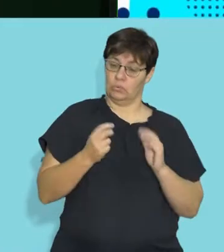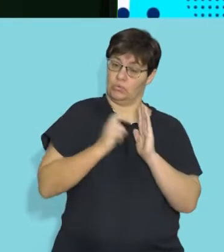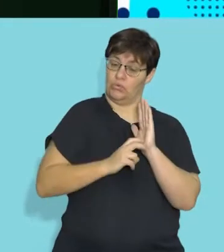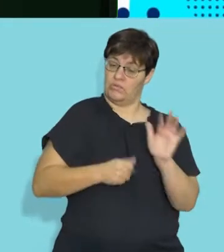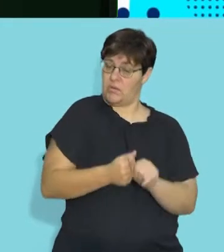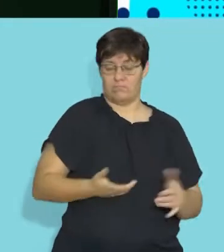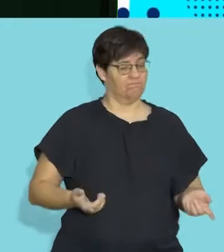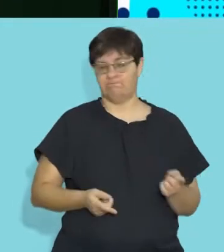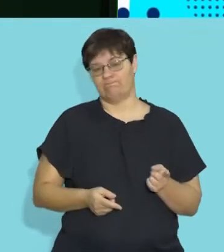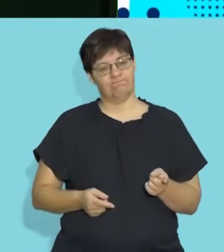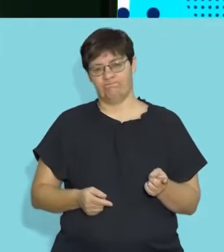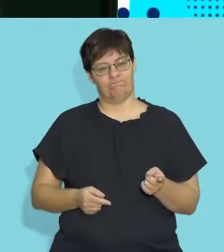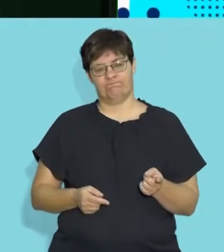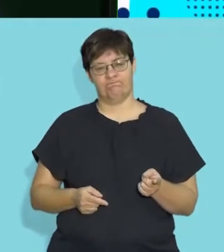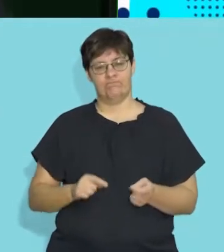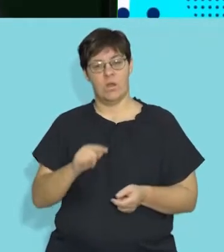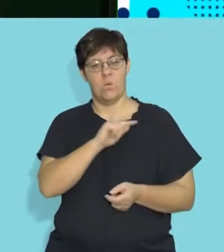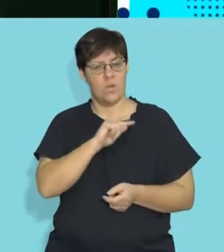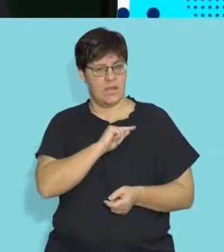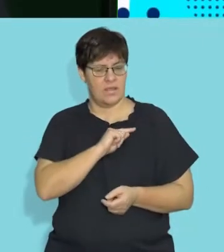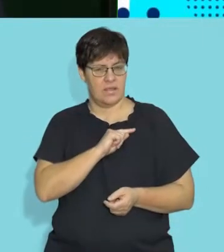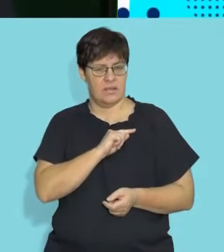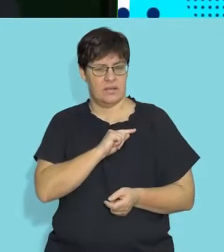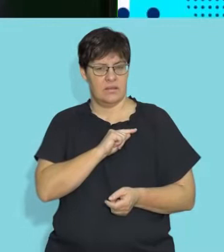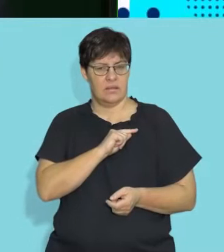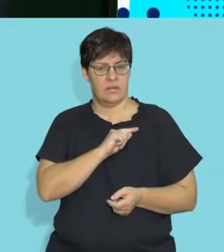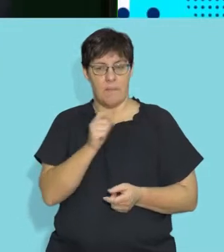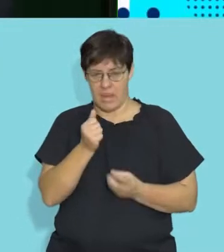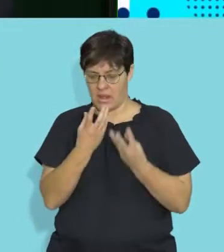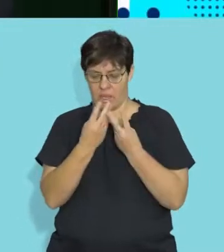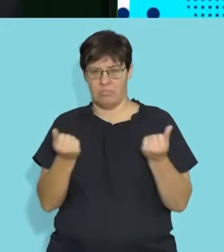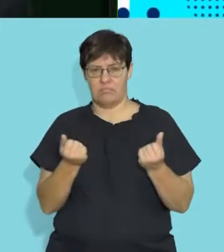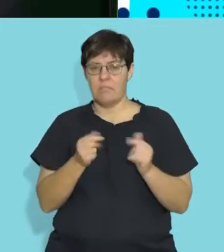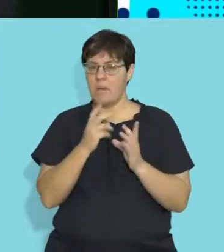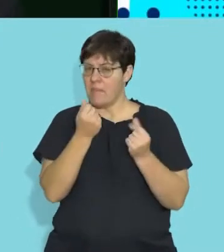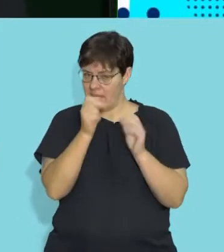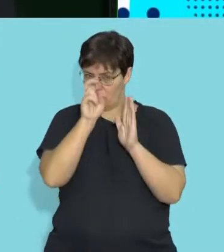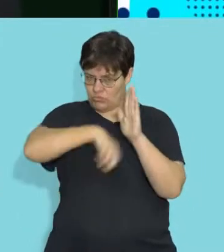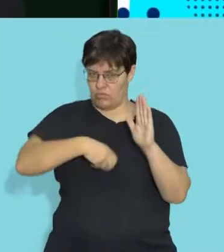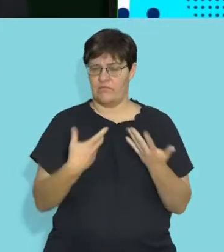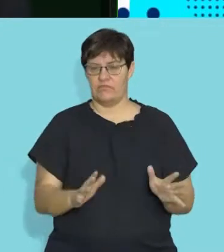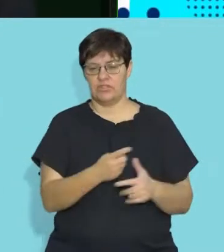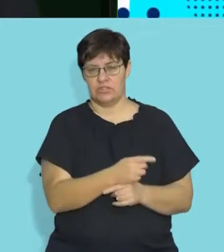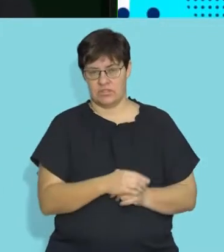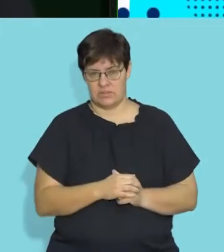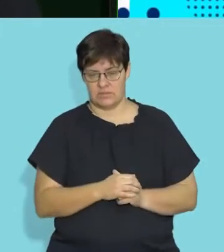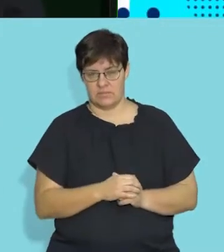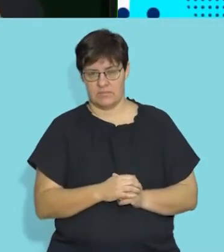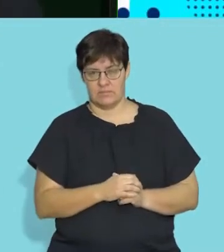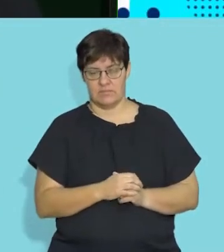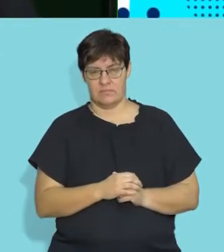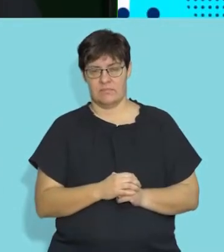right? Because this means there's money being stolen, right, from this branch. And that